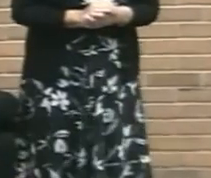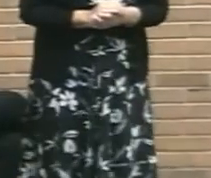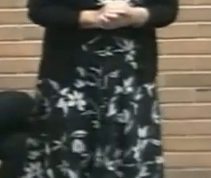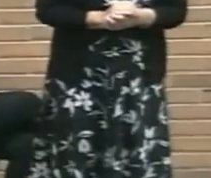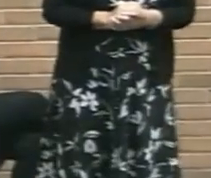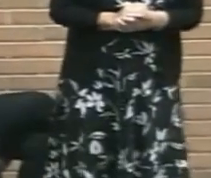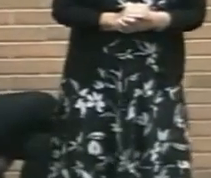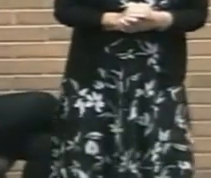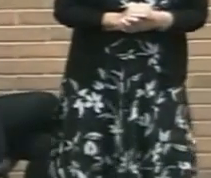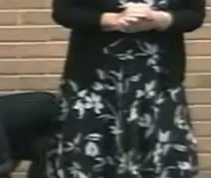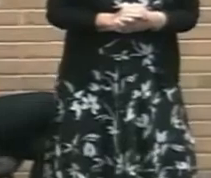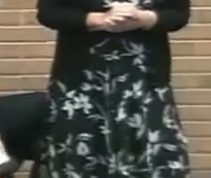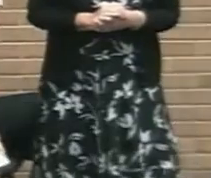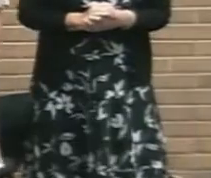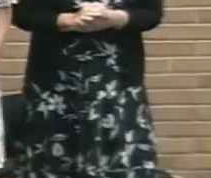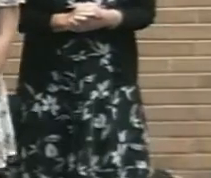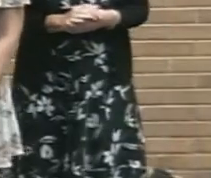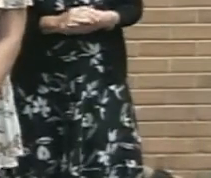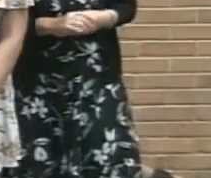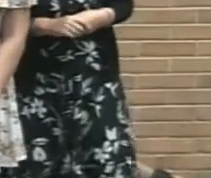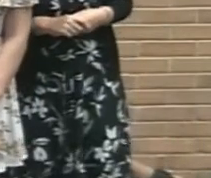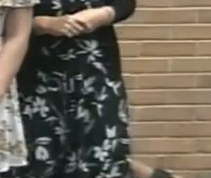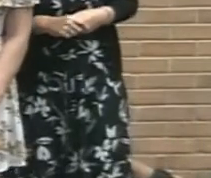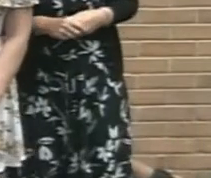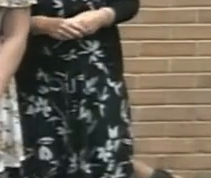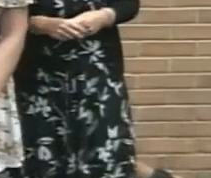Captain Dessain, I direct you to lead a